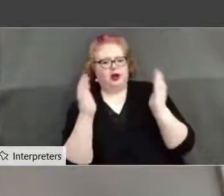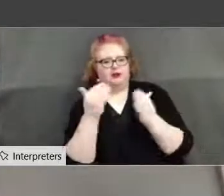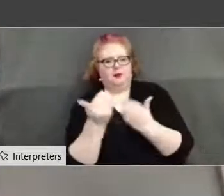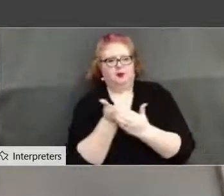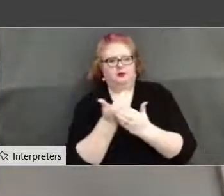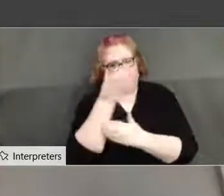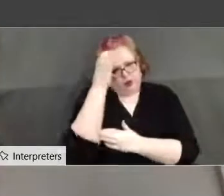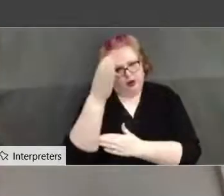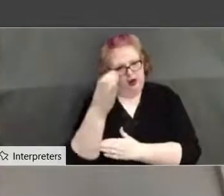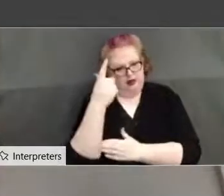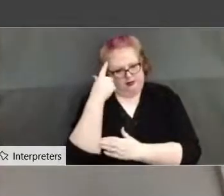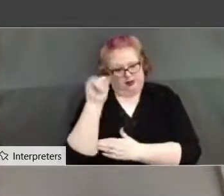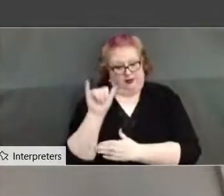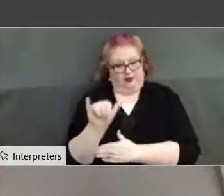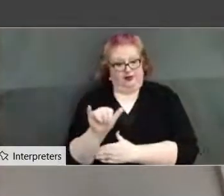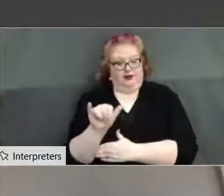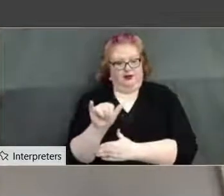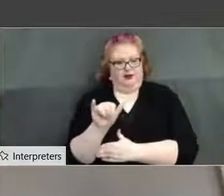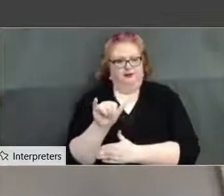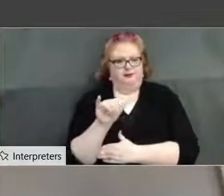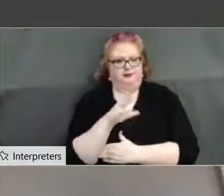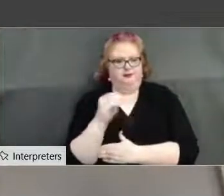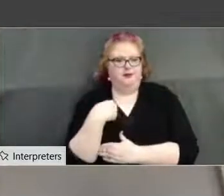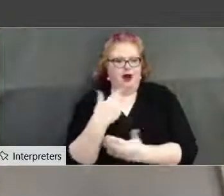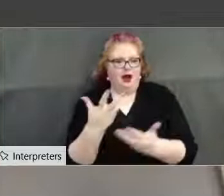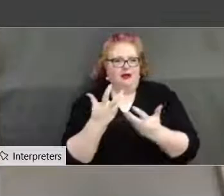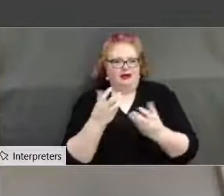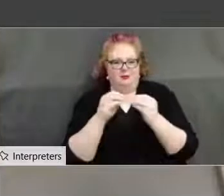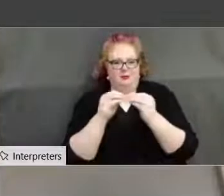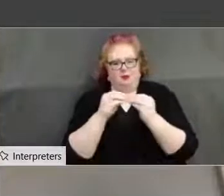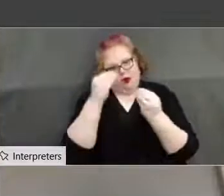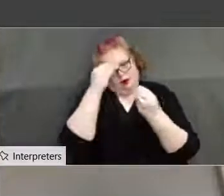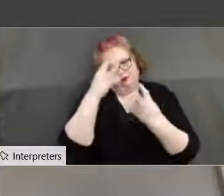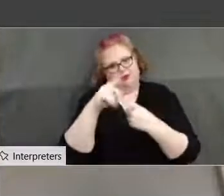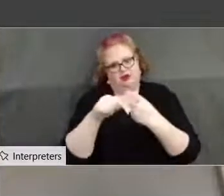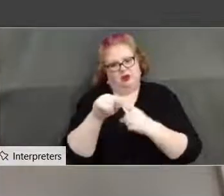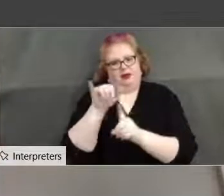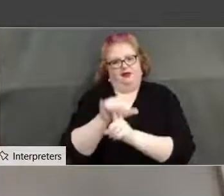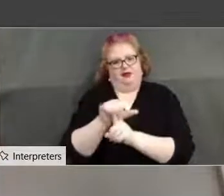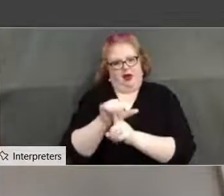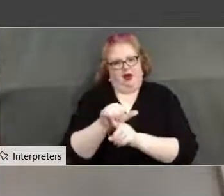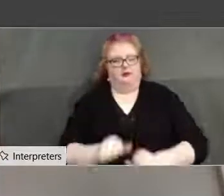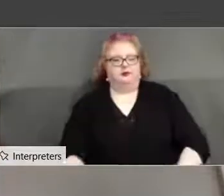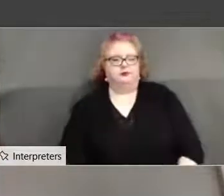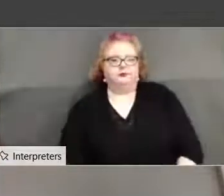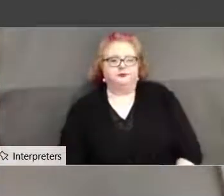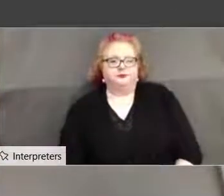think to me is kind of some more information I need.